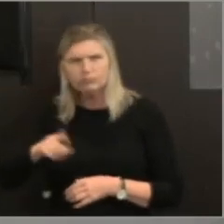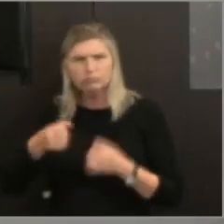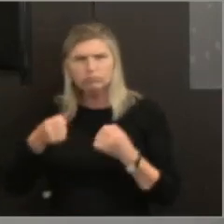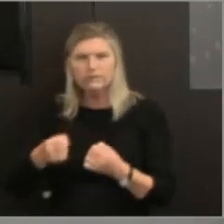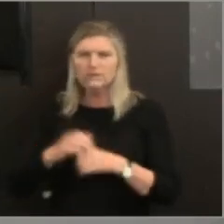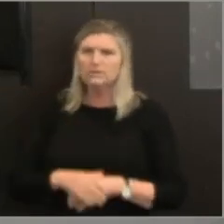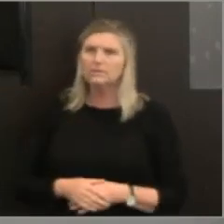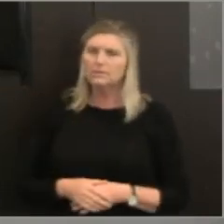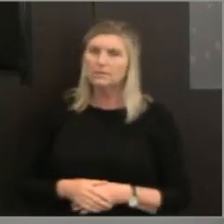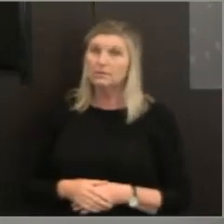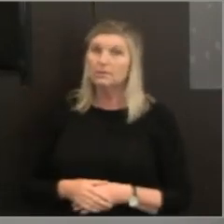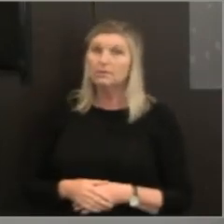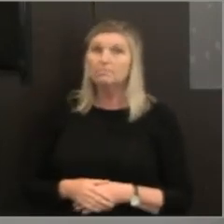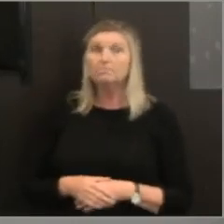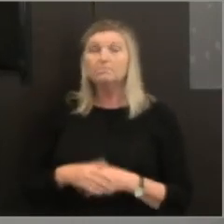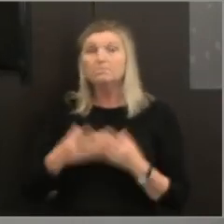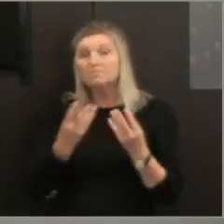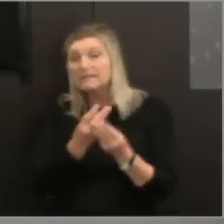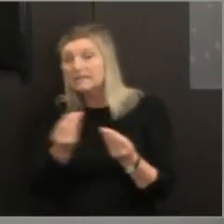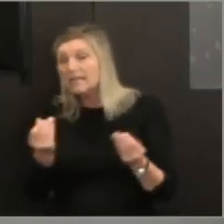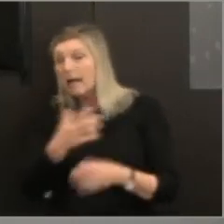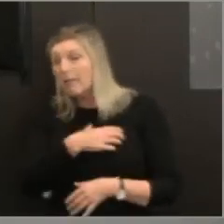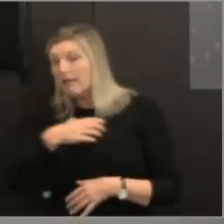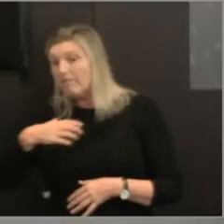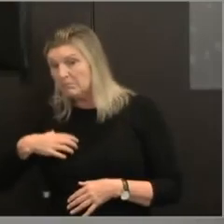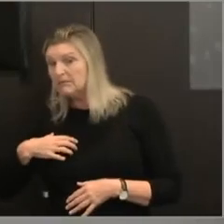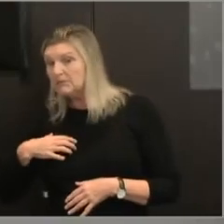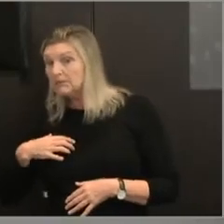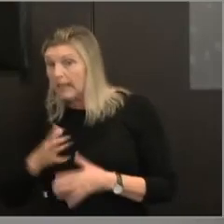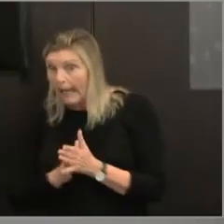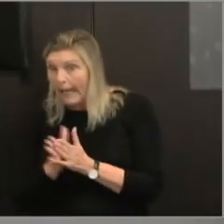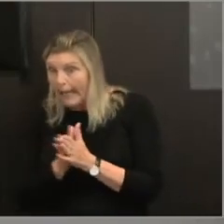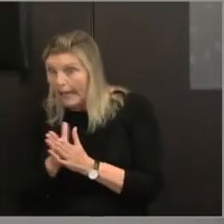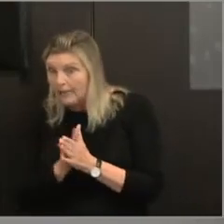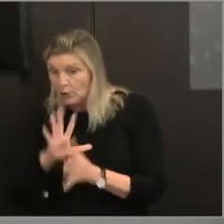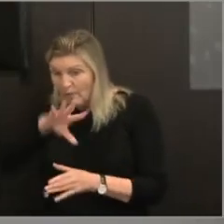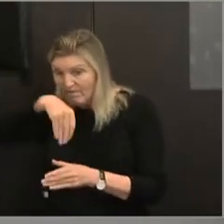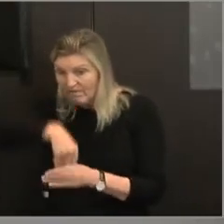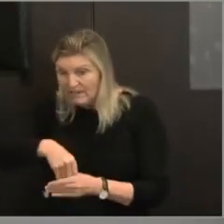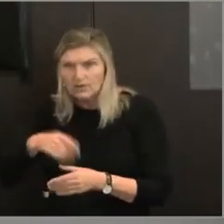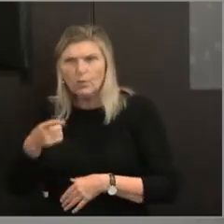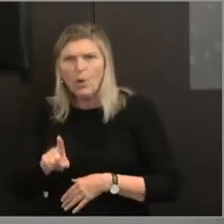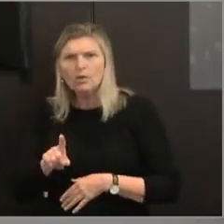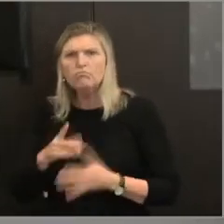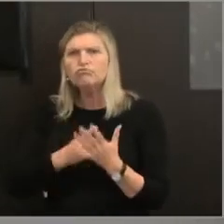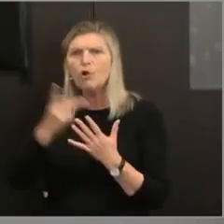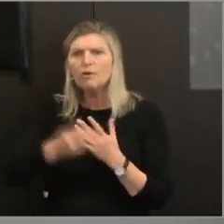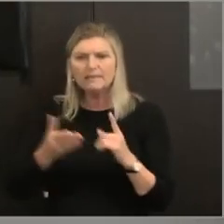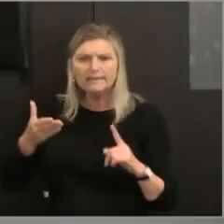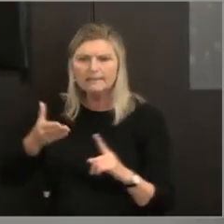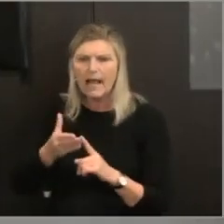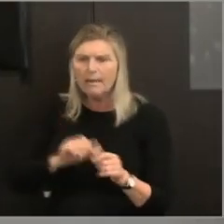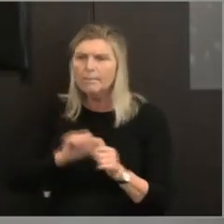governments have appeared eager to invest in programs targeting Māori outcomes, but have been less willing to